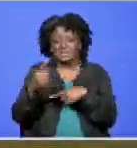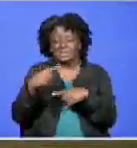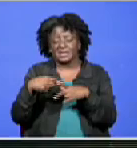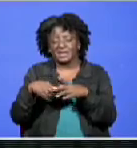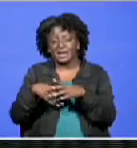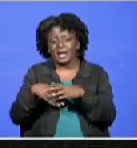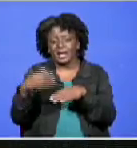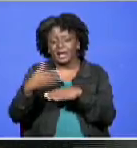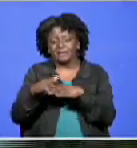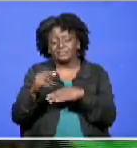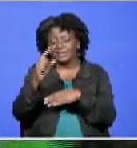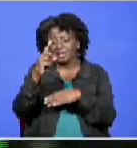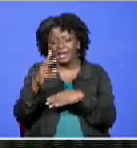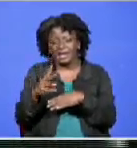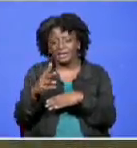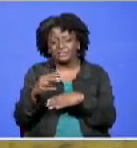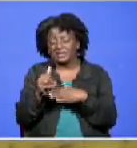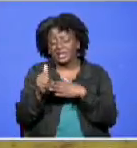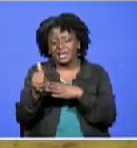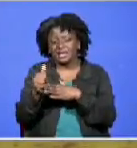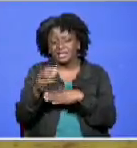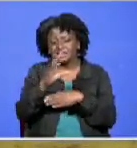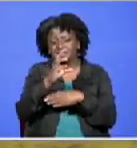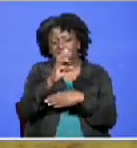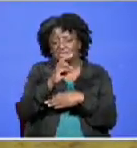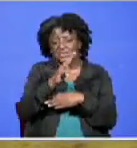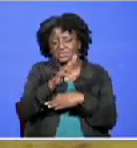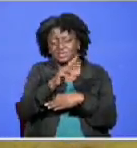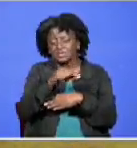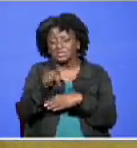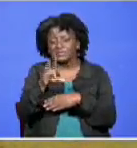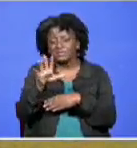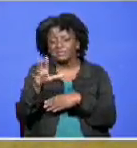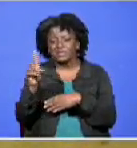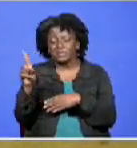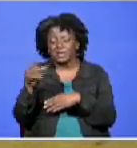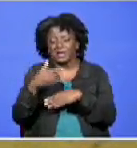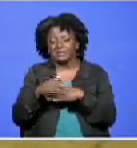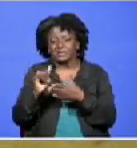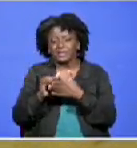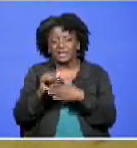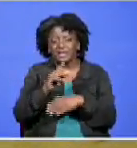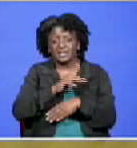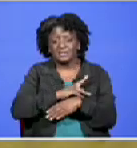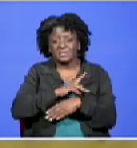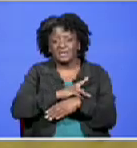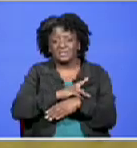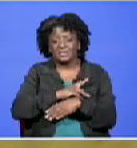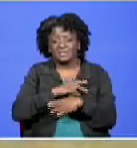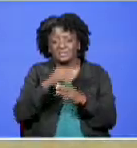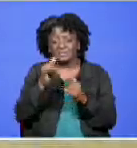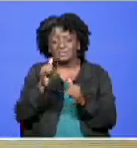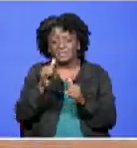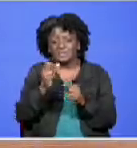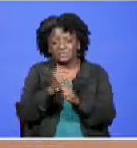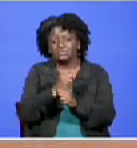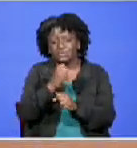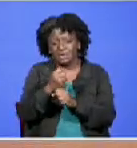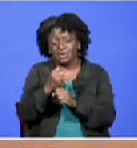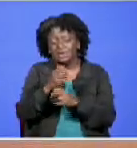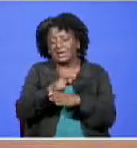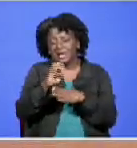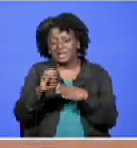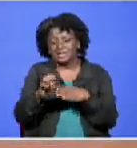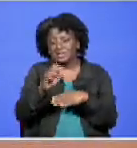by as many as 12 at 63-51. From there, though, the Panthers dug deep and they ended the game on a 24-10